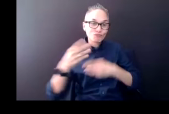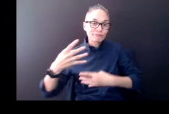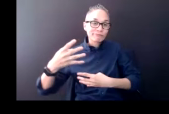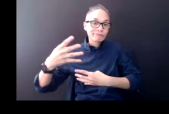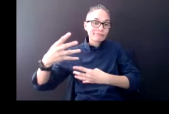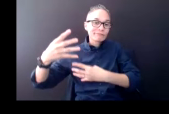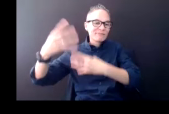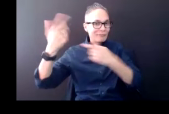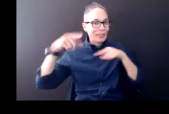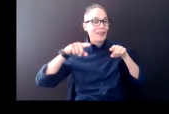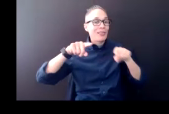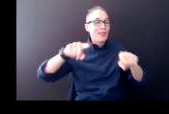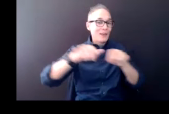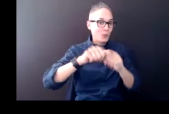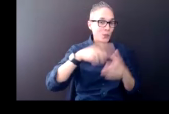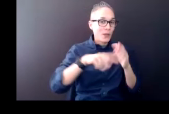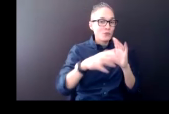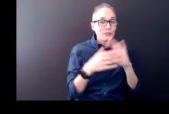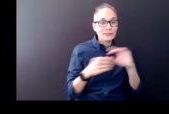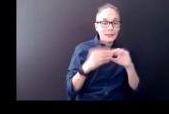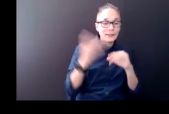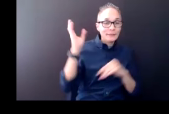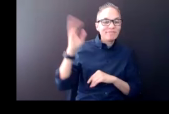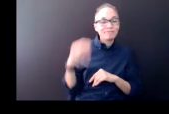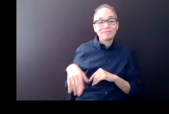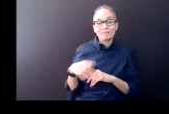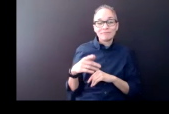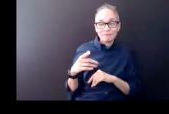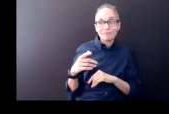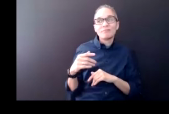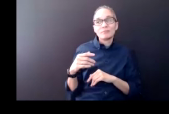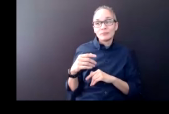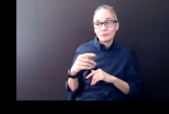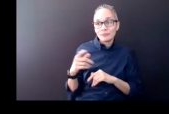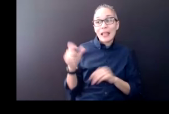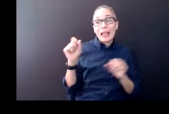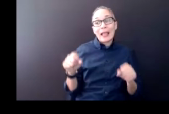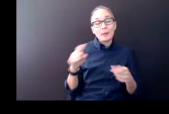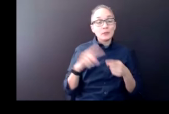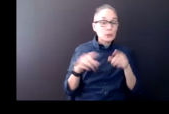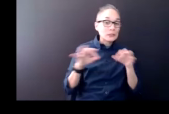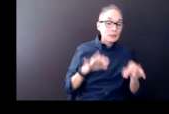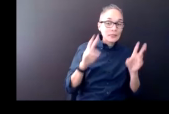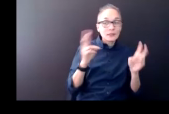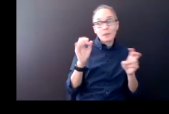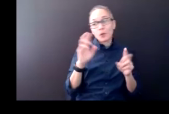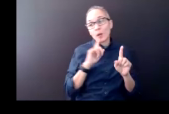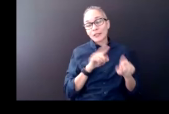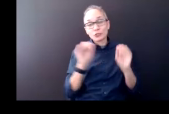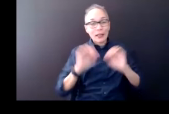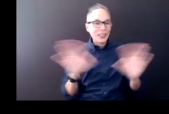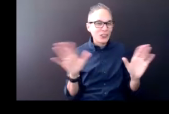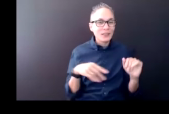align pretty much with what you're talking about Awesome. No, yeah. comprehension, right? Being able to explain a topic or answer clearly. And